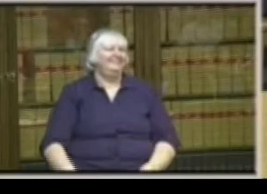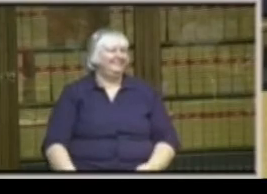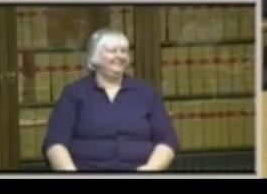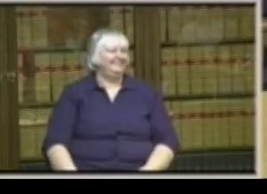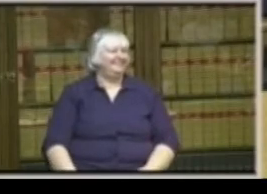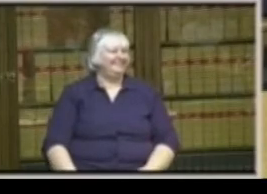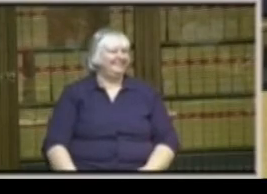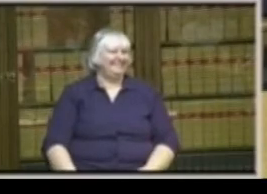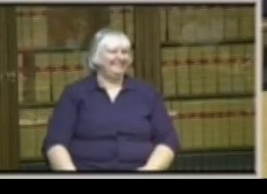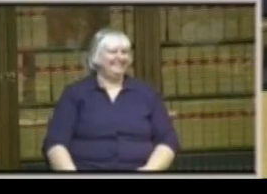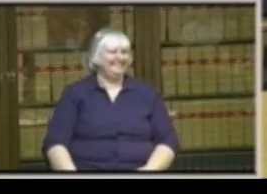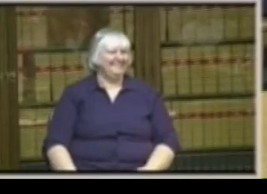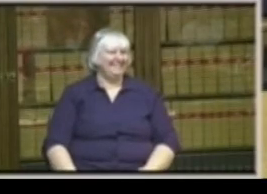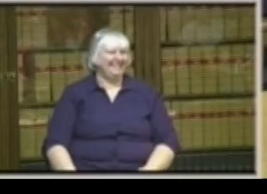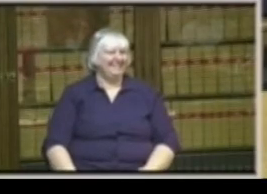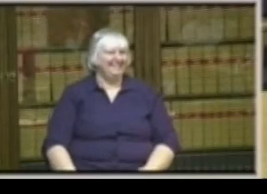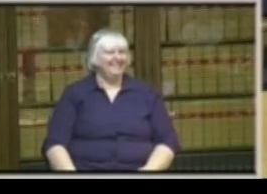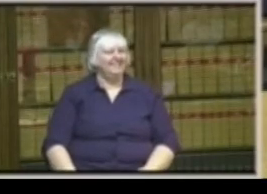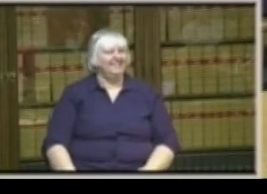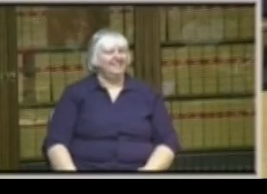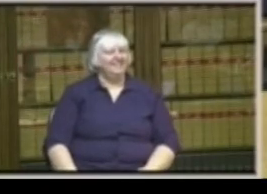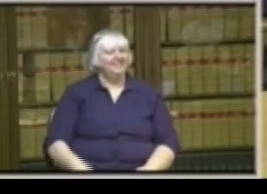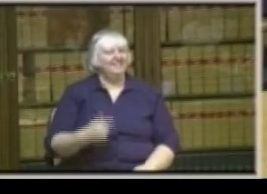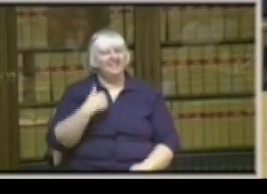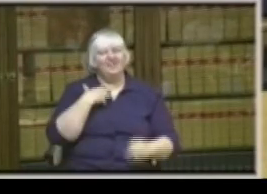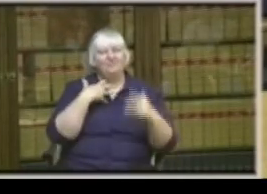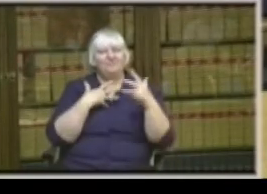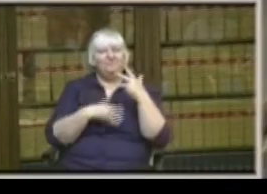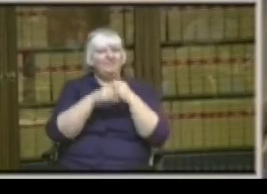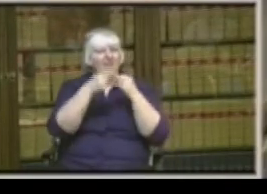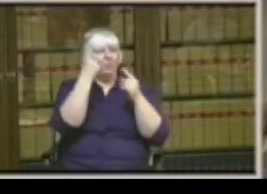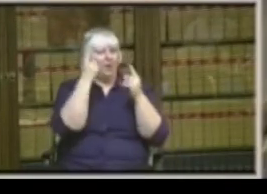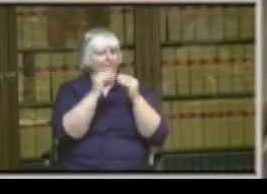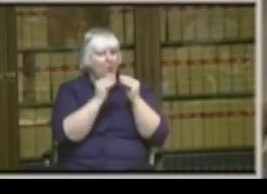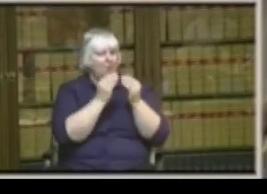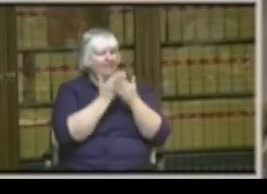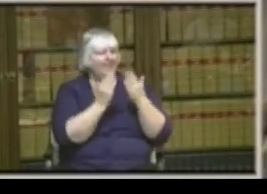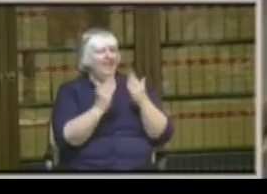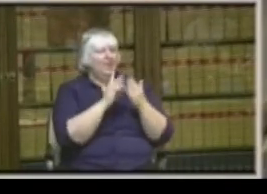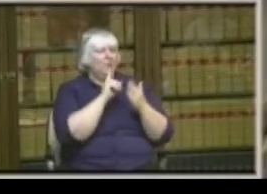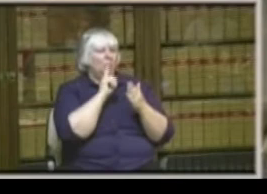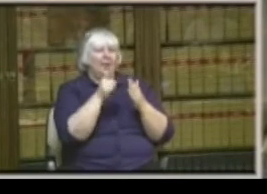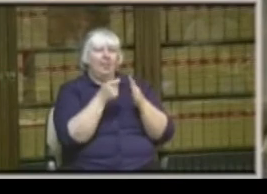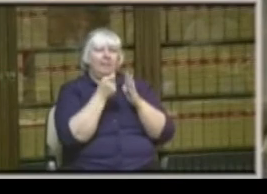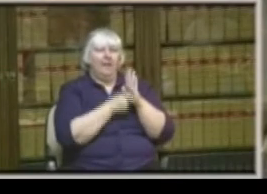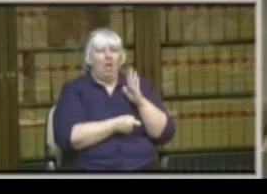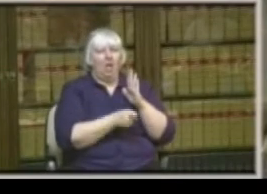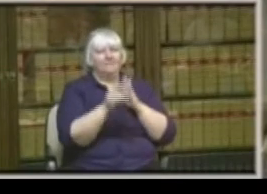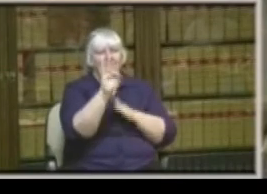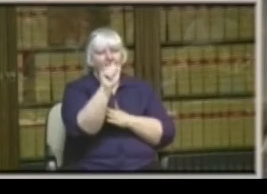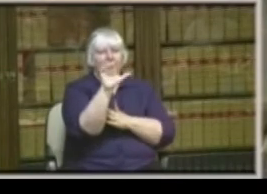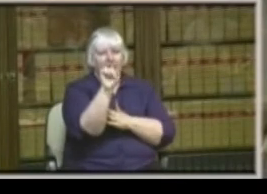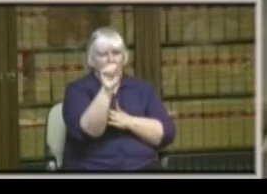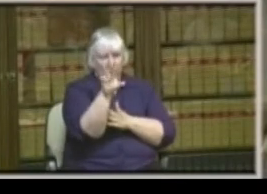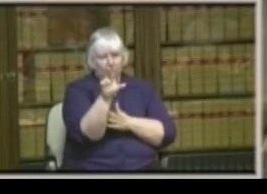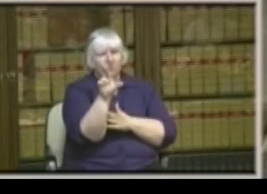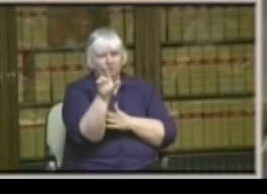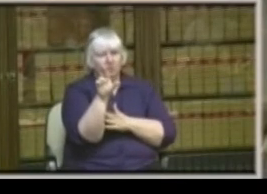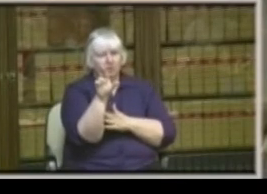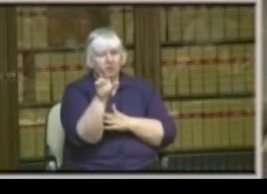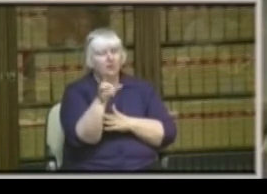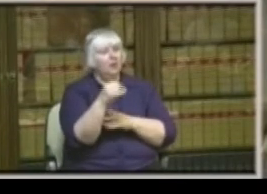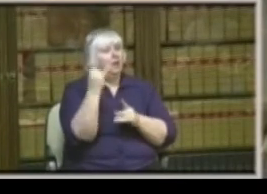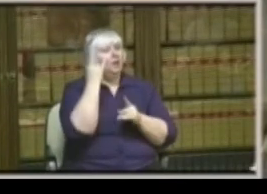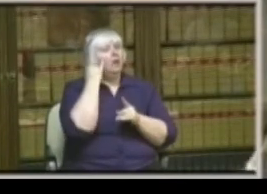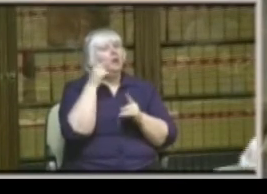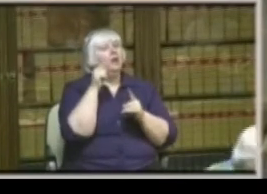I'm going to turn it back over to Kathy. To add one more thing, and it is kind of a cost. It's kind of a cost factor thing. Is